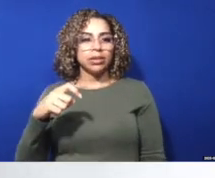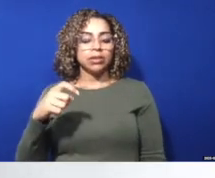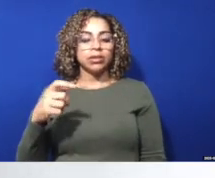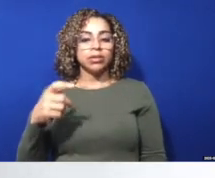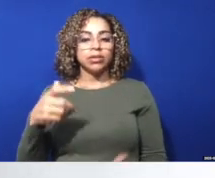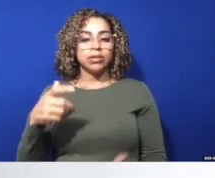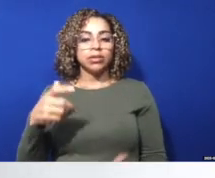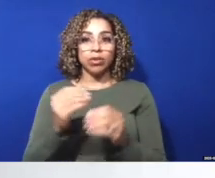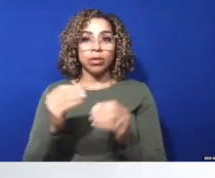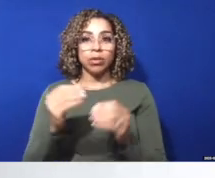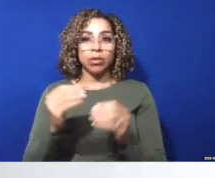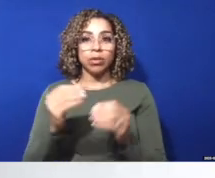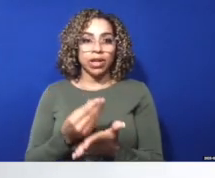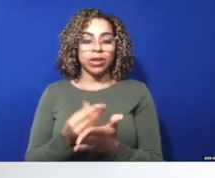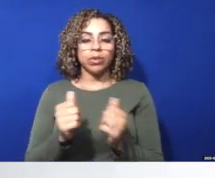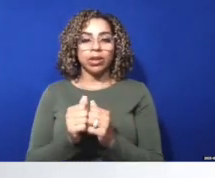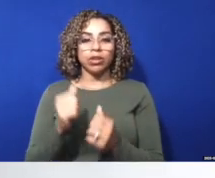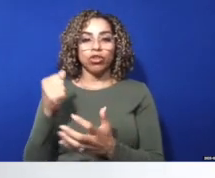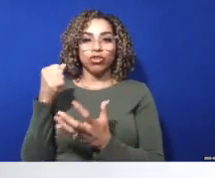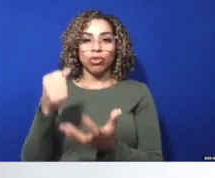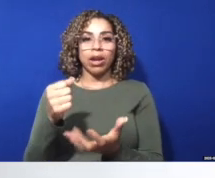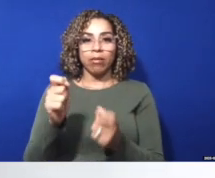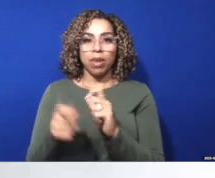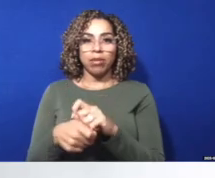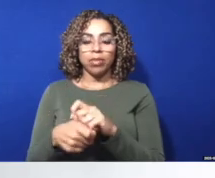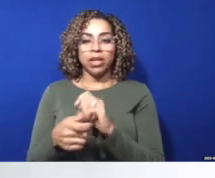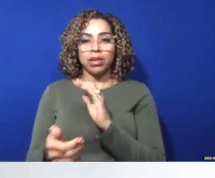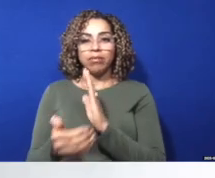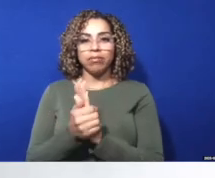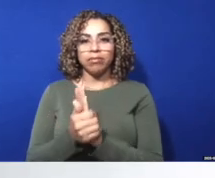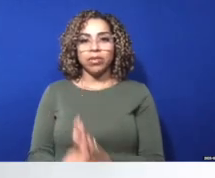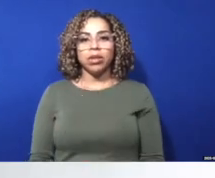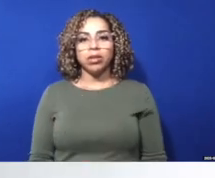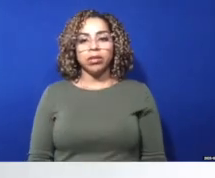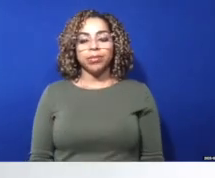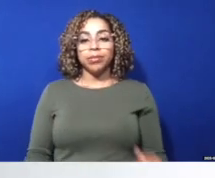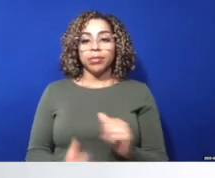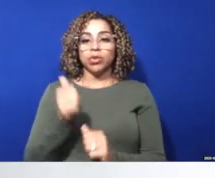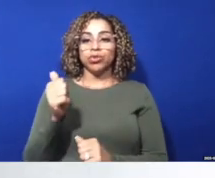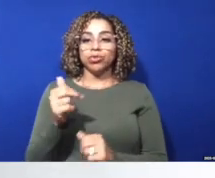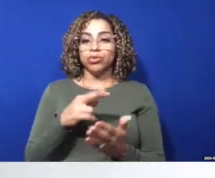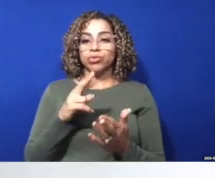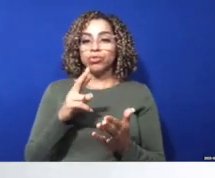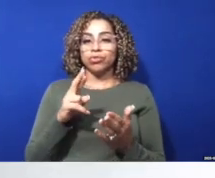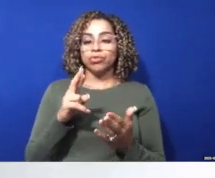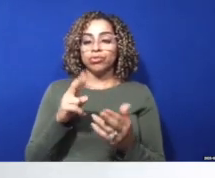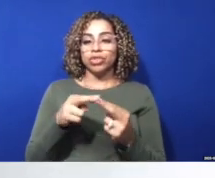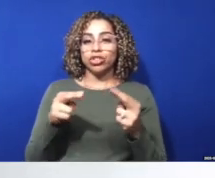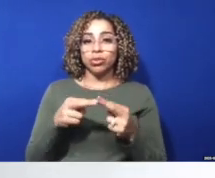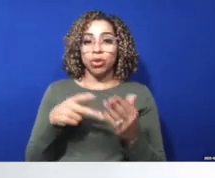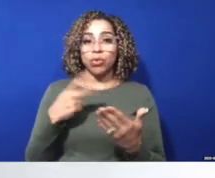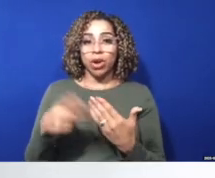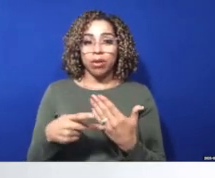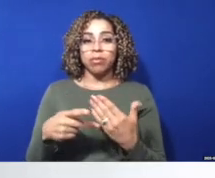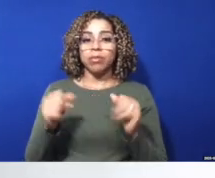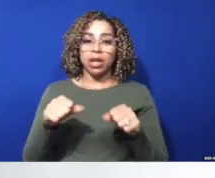more funding through a grant amendment. So most of the regional programs have funding to keep accepting applications